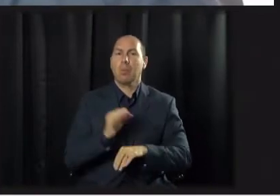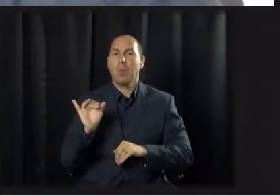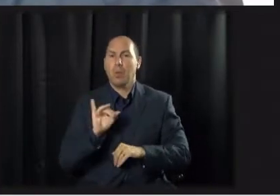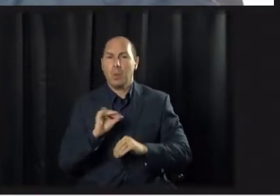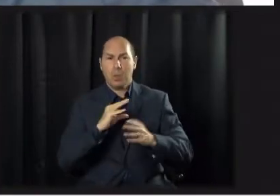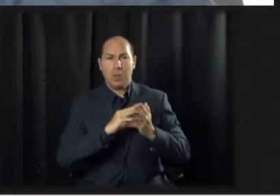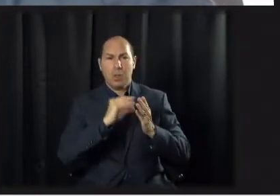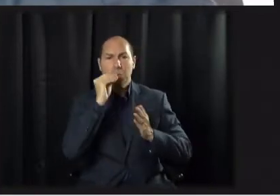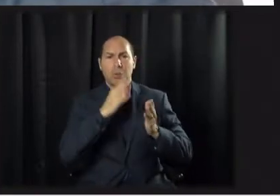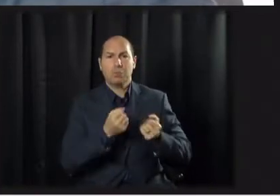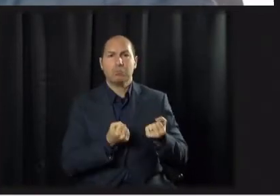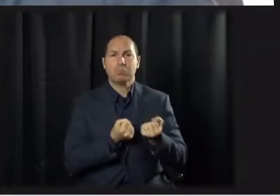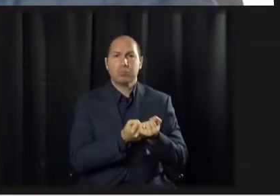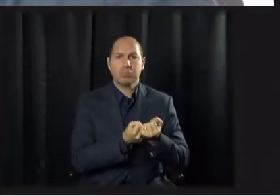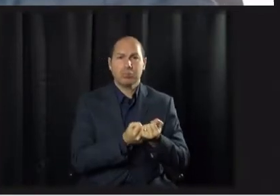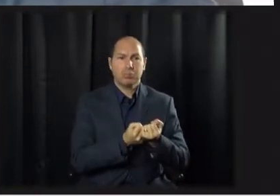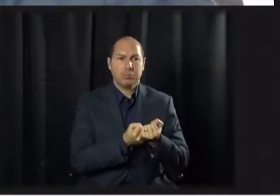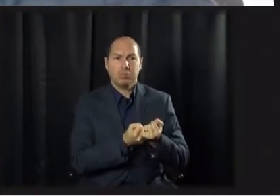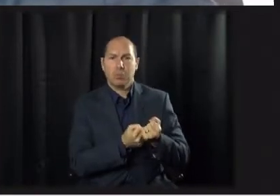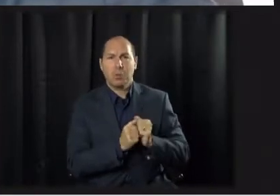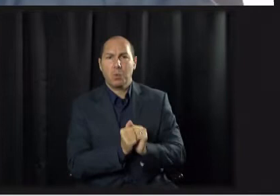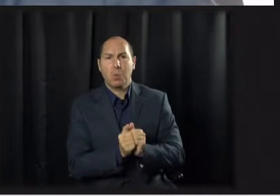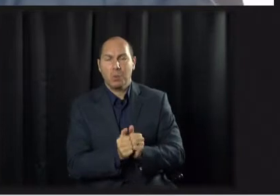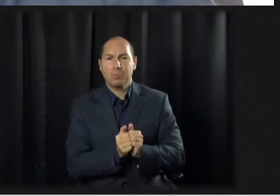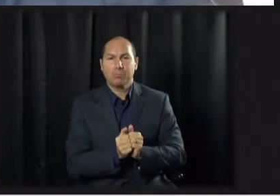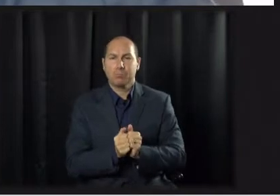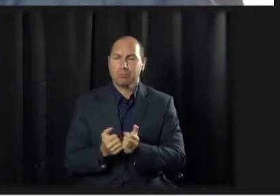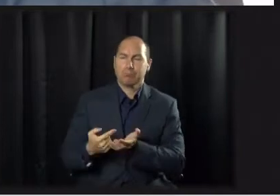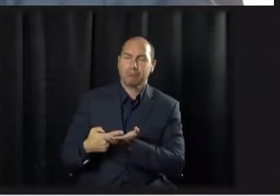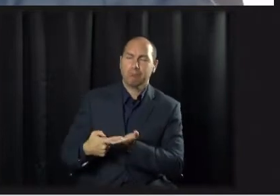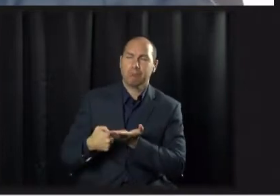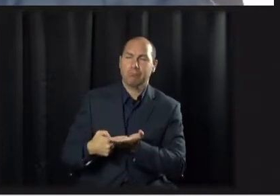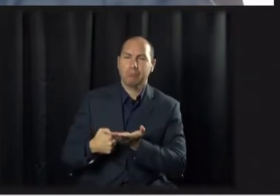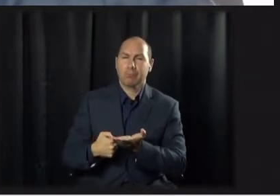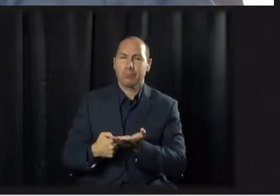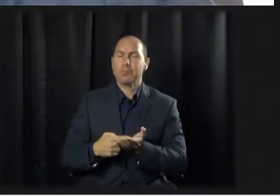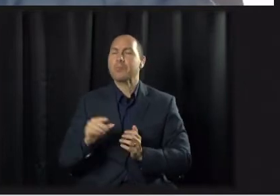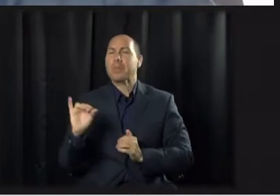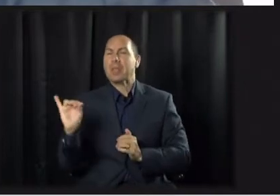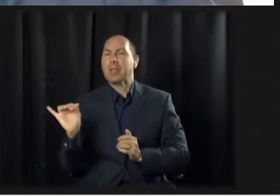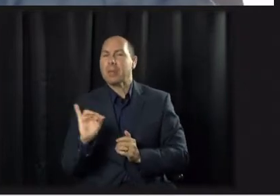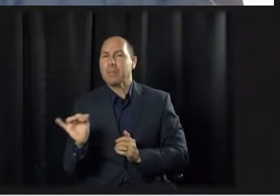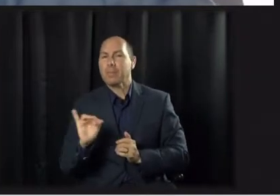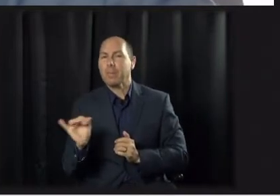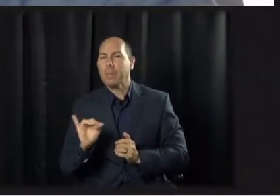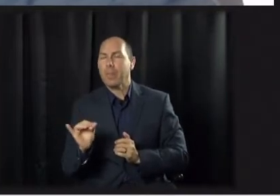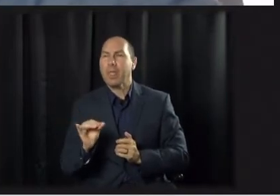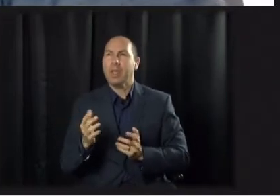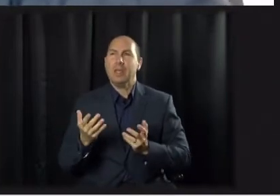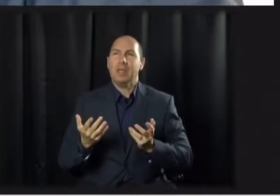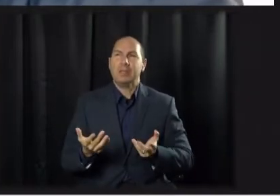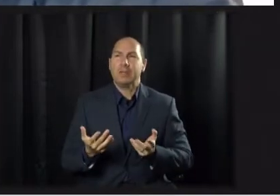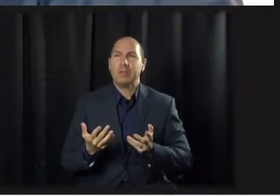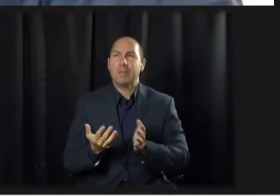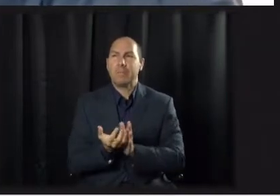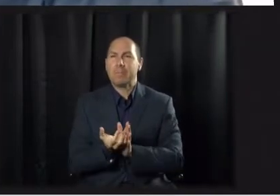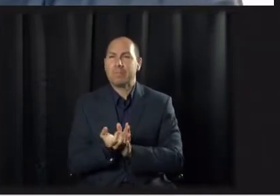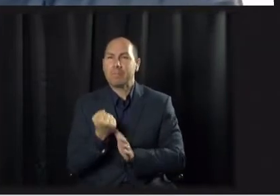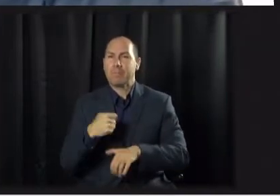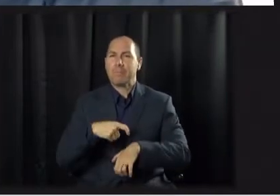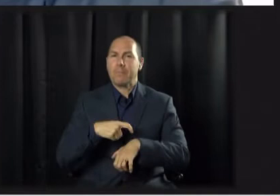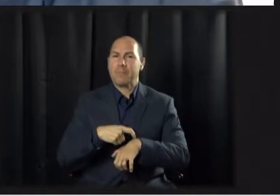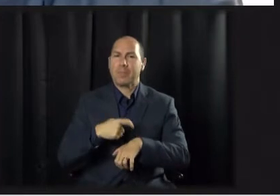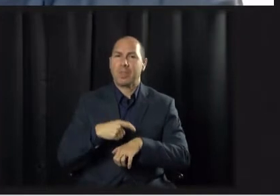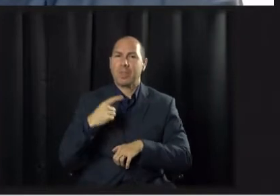students of the university, but we also have had the opportunities to speak to